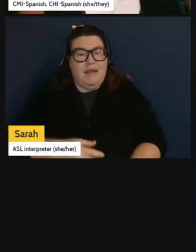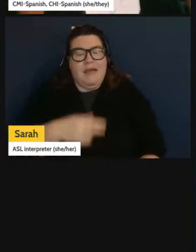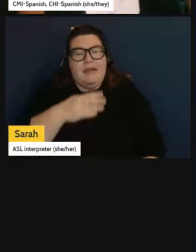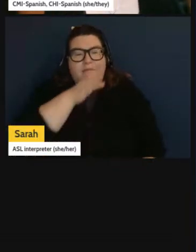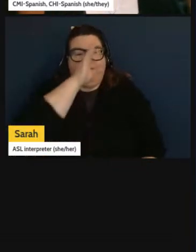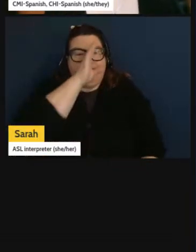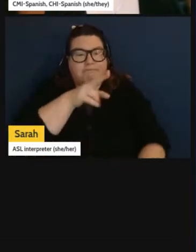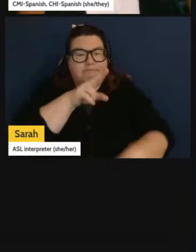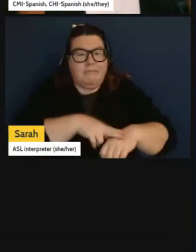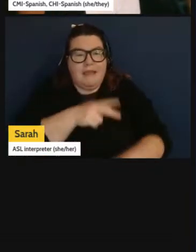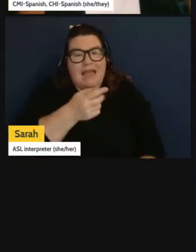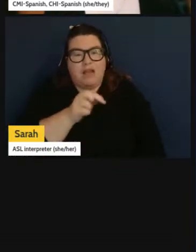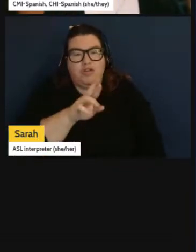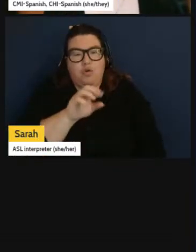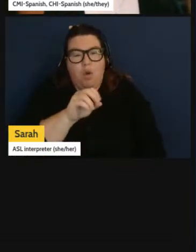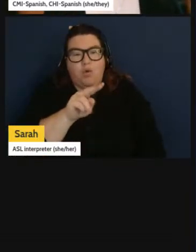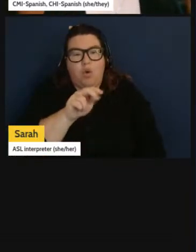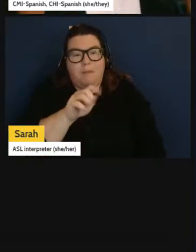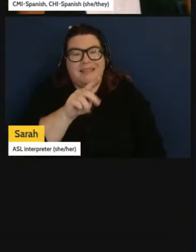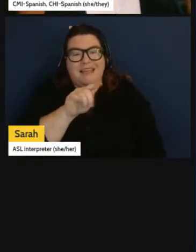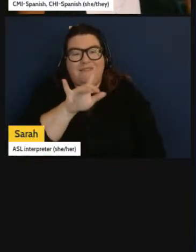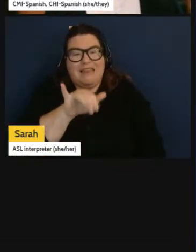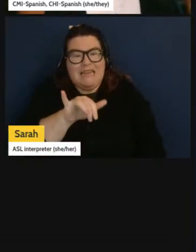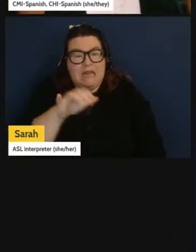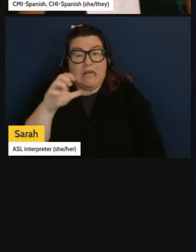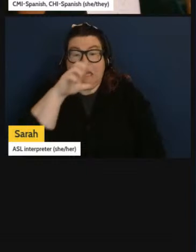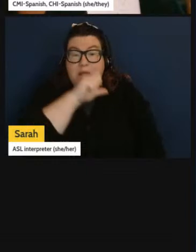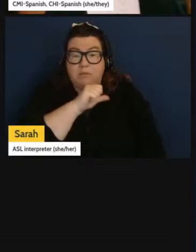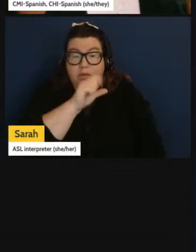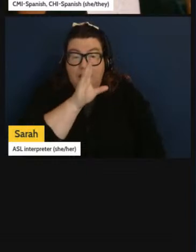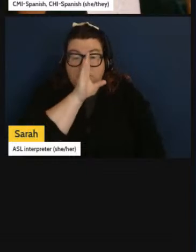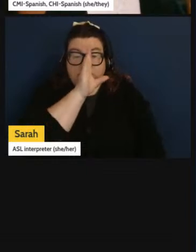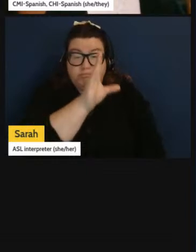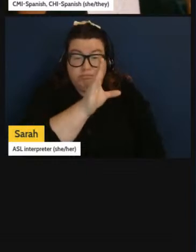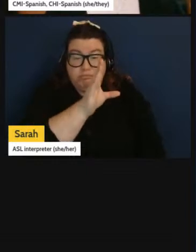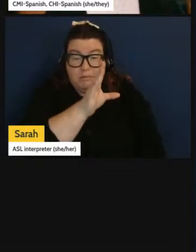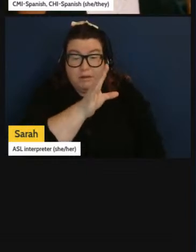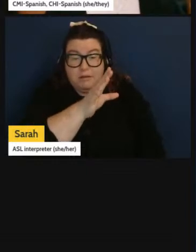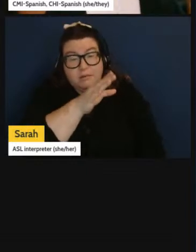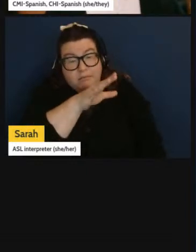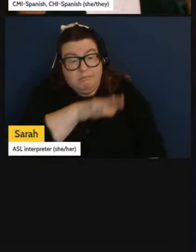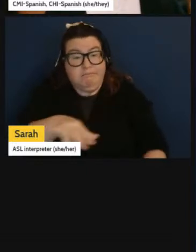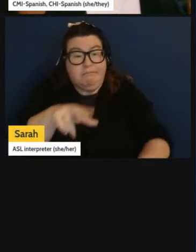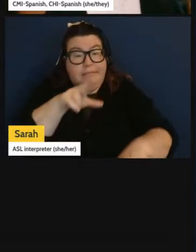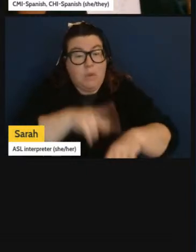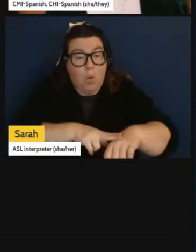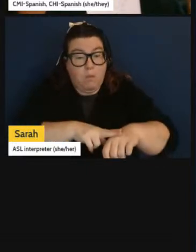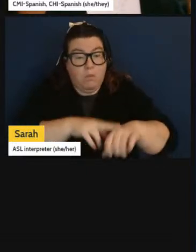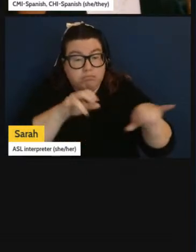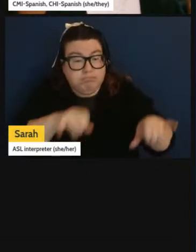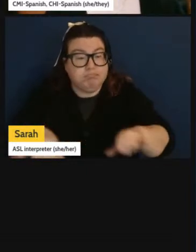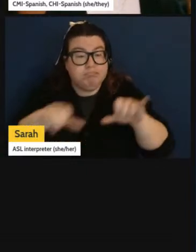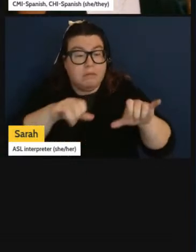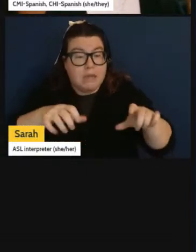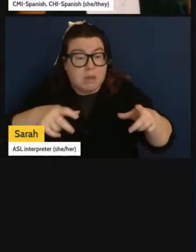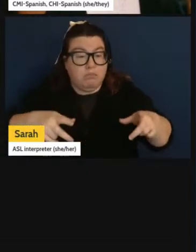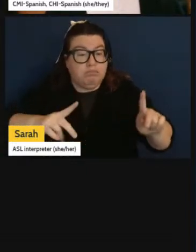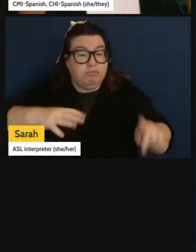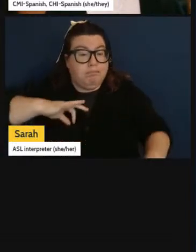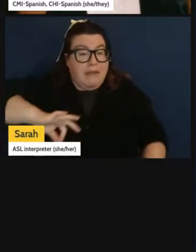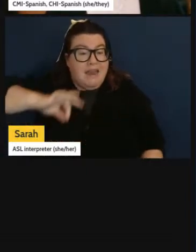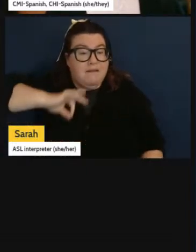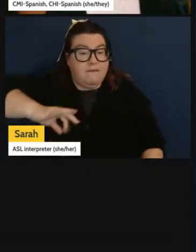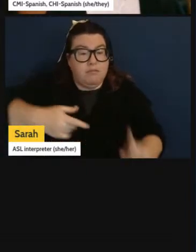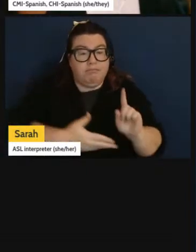heteronormativity, the assumption that heterosexuality is the norm and privileges this over any